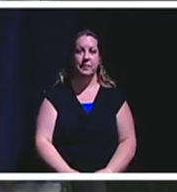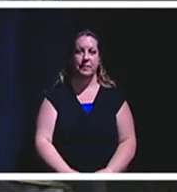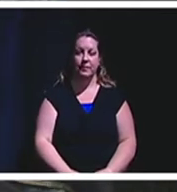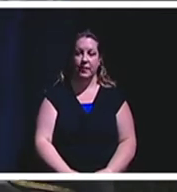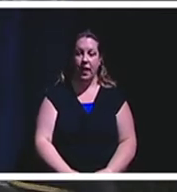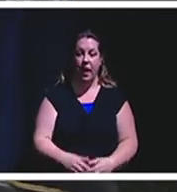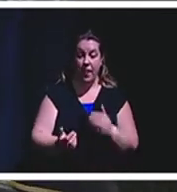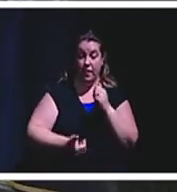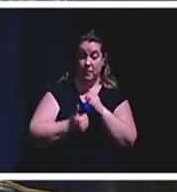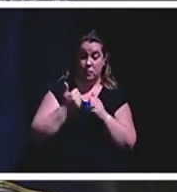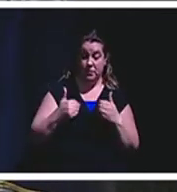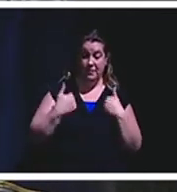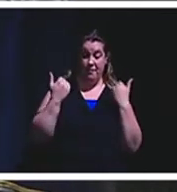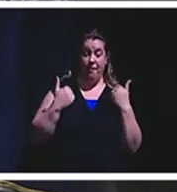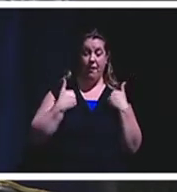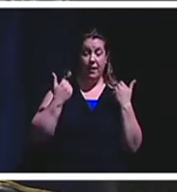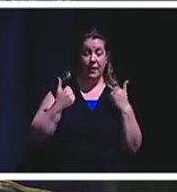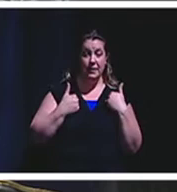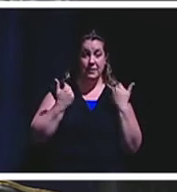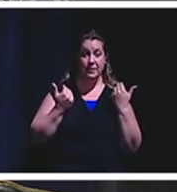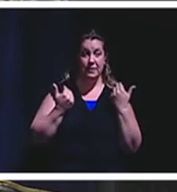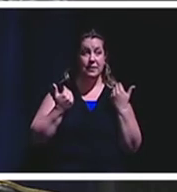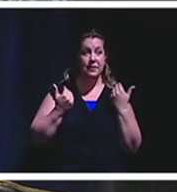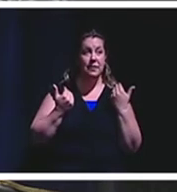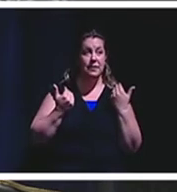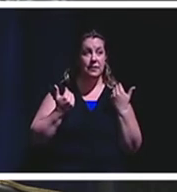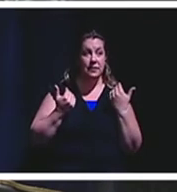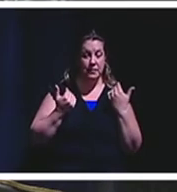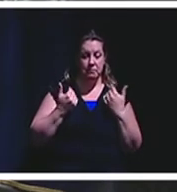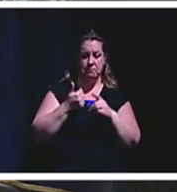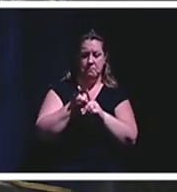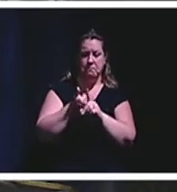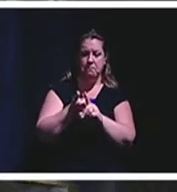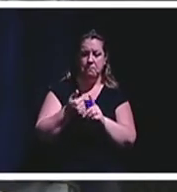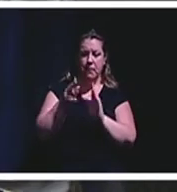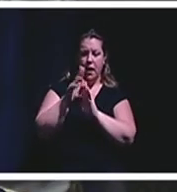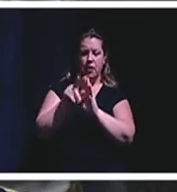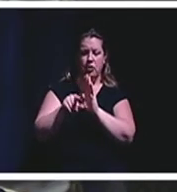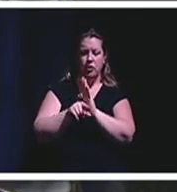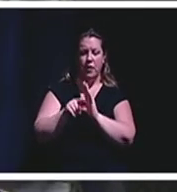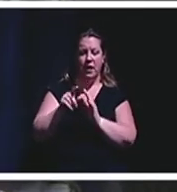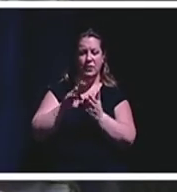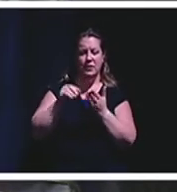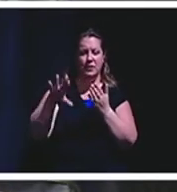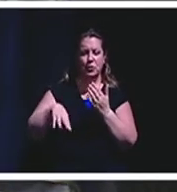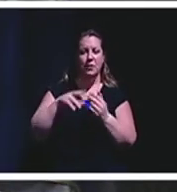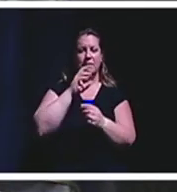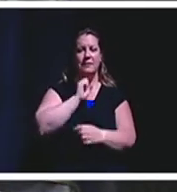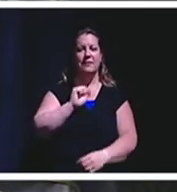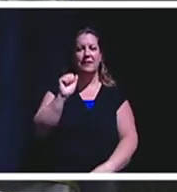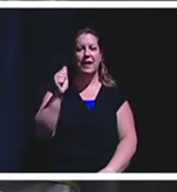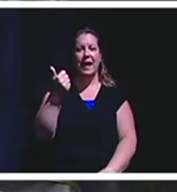And the youngest graduate is in our undergraduate student is 19.